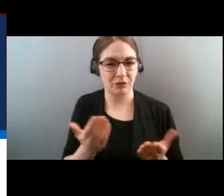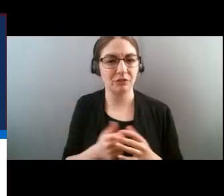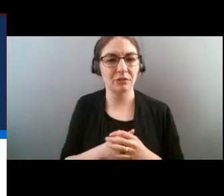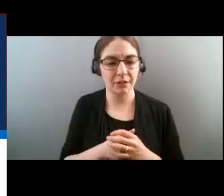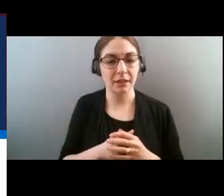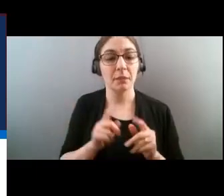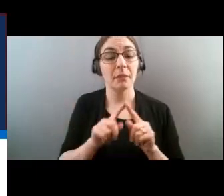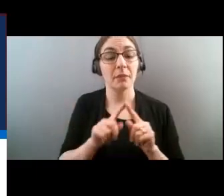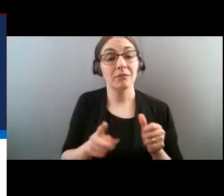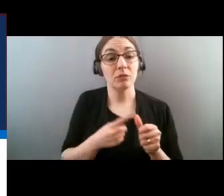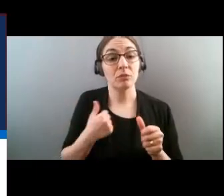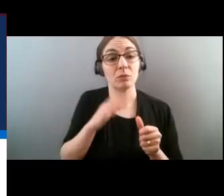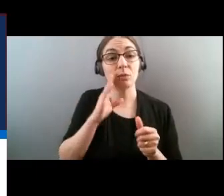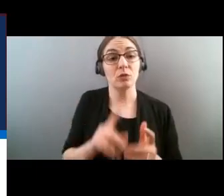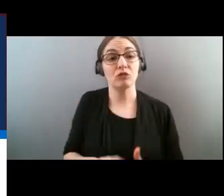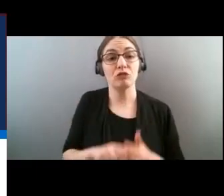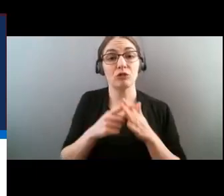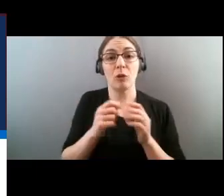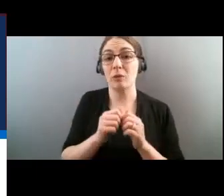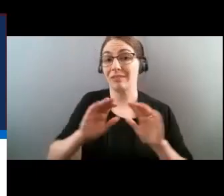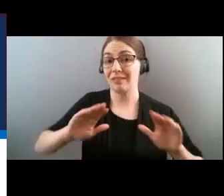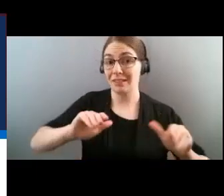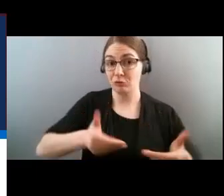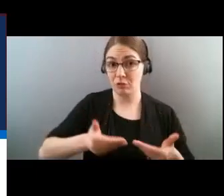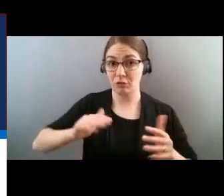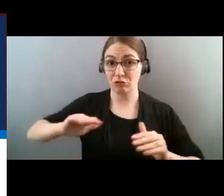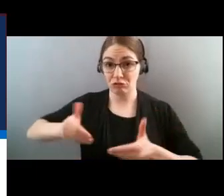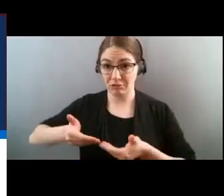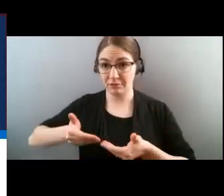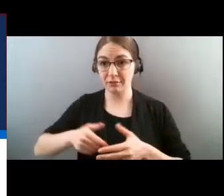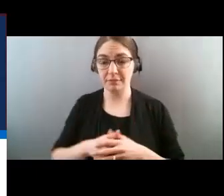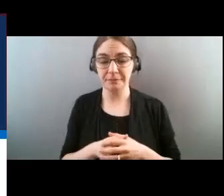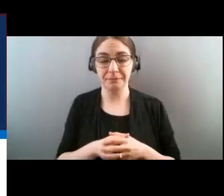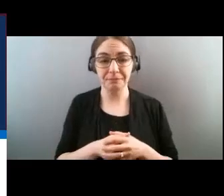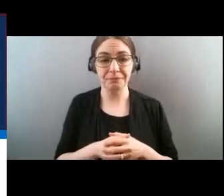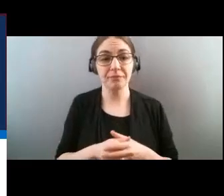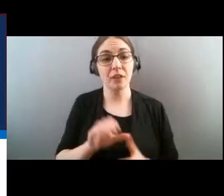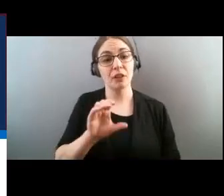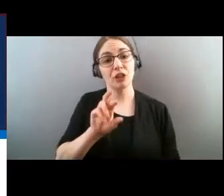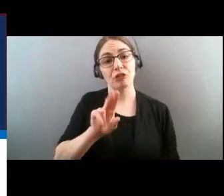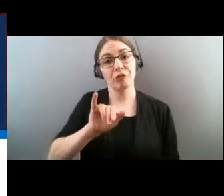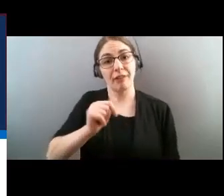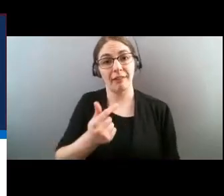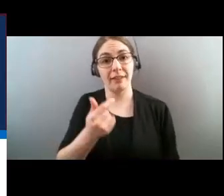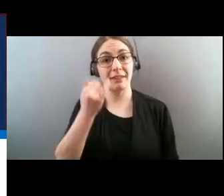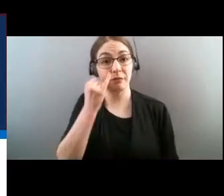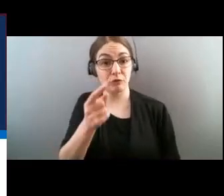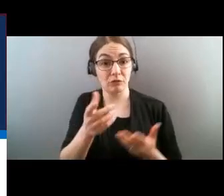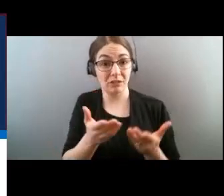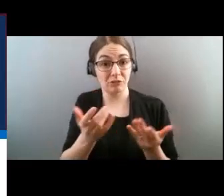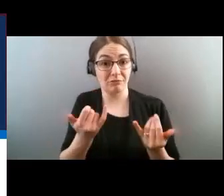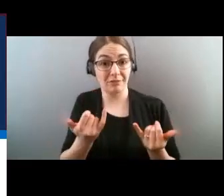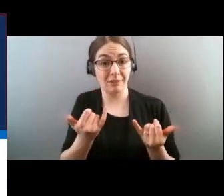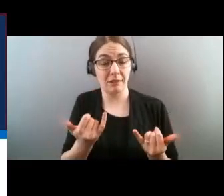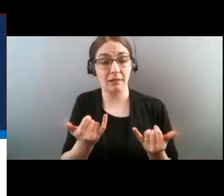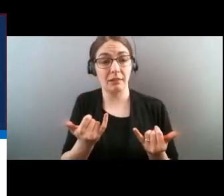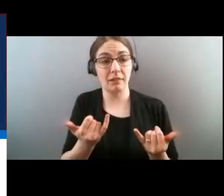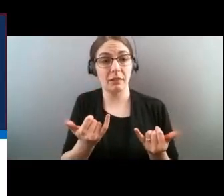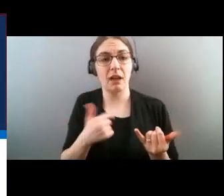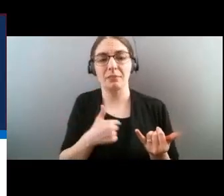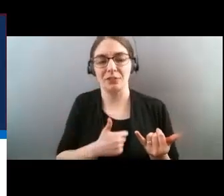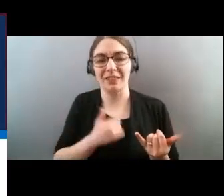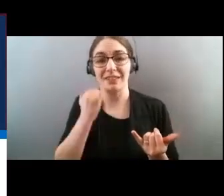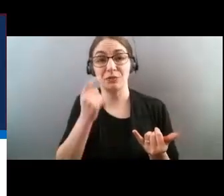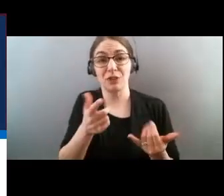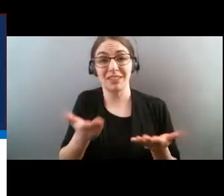let's start with introductions. So Craig, if you're here today, if you're